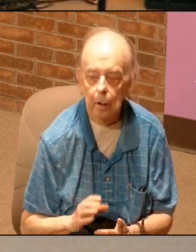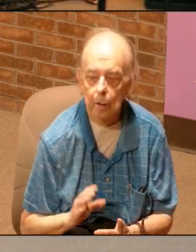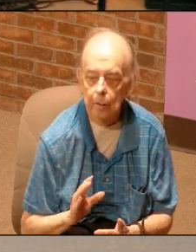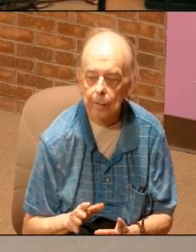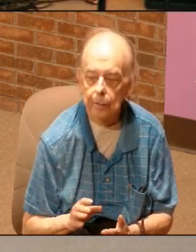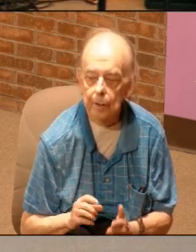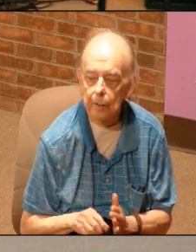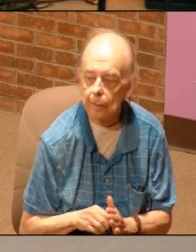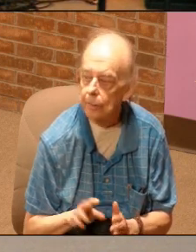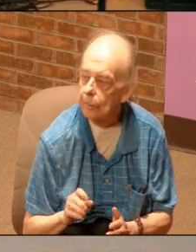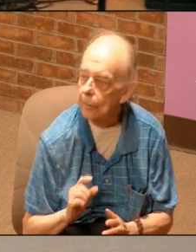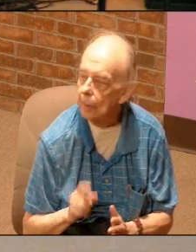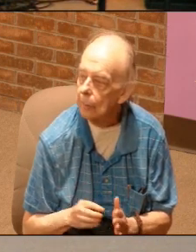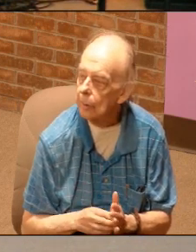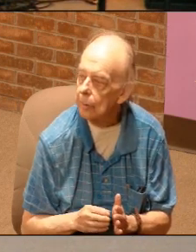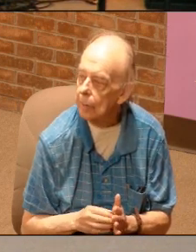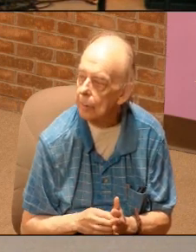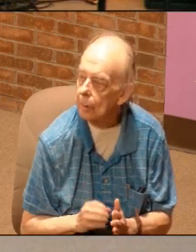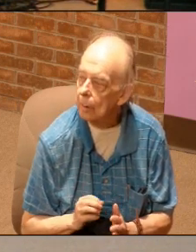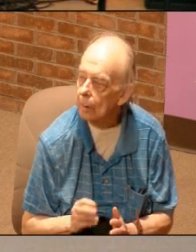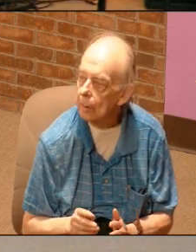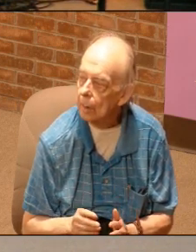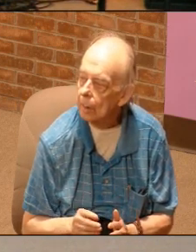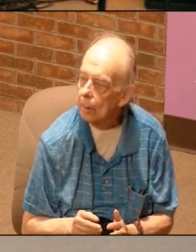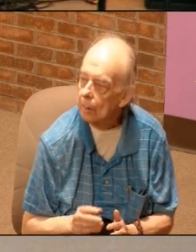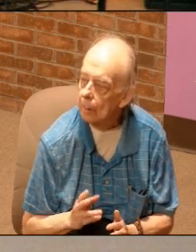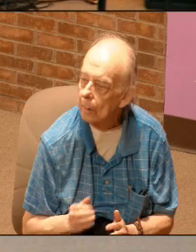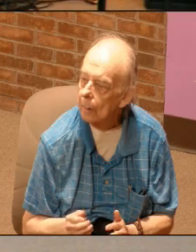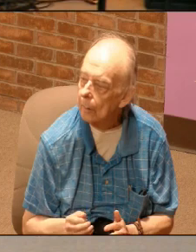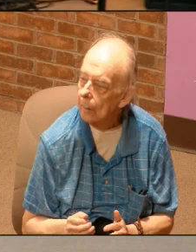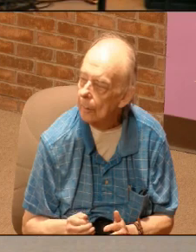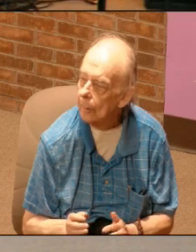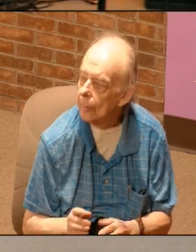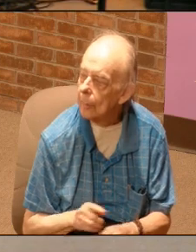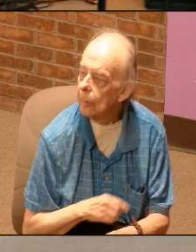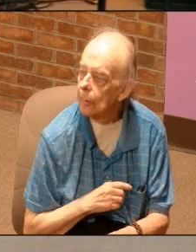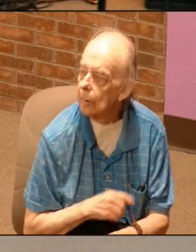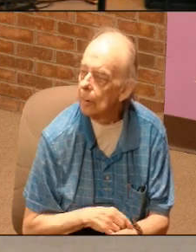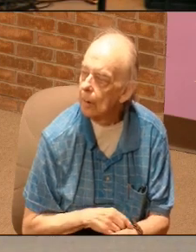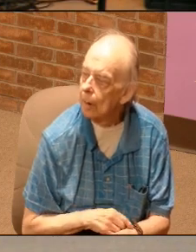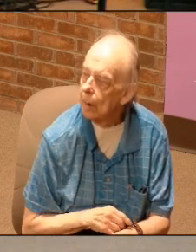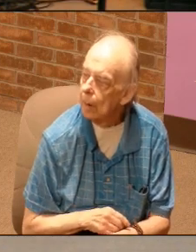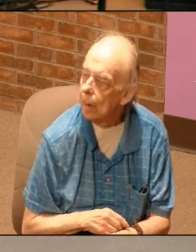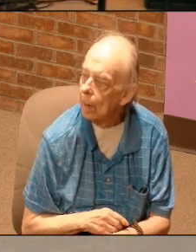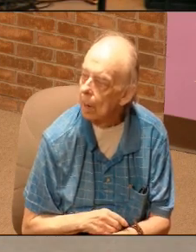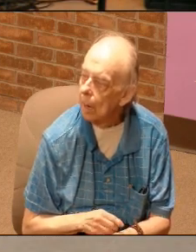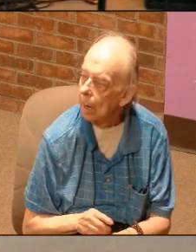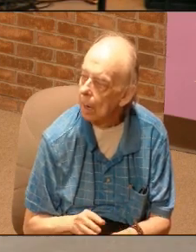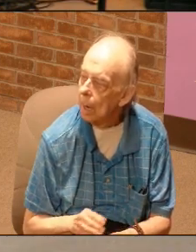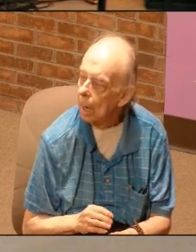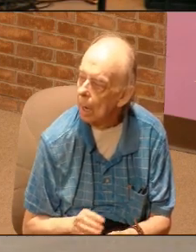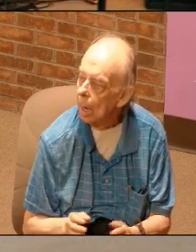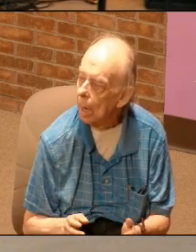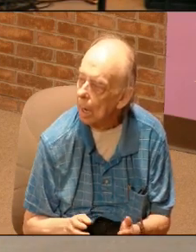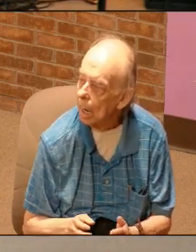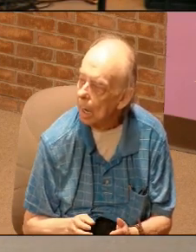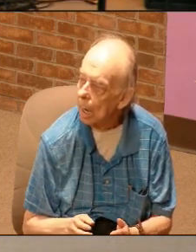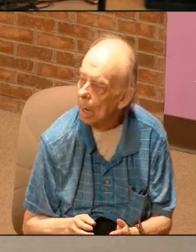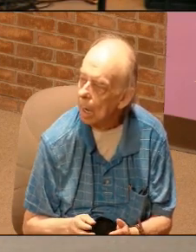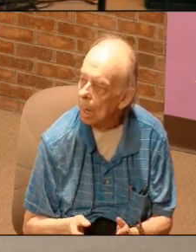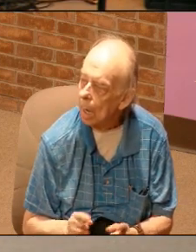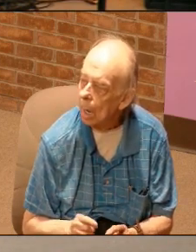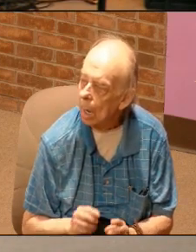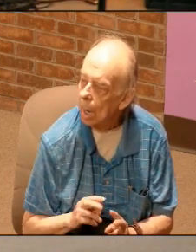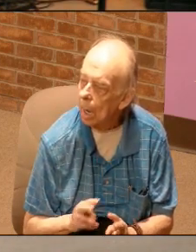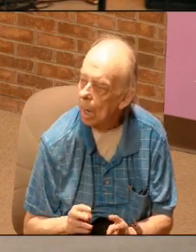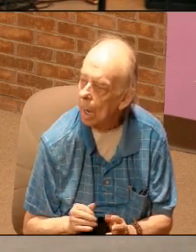one chapter, okay? Because it's too long. So to do this. And so when you